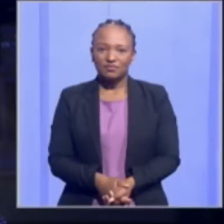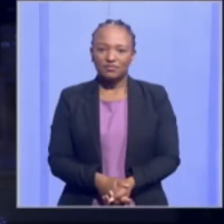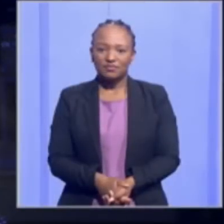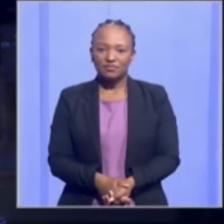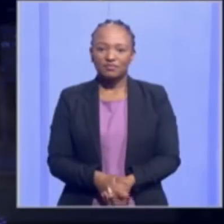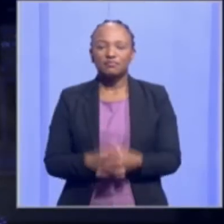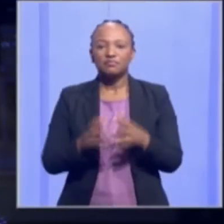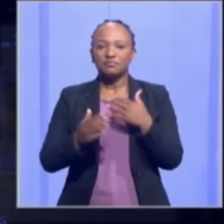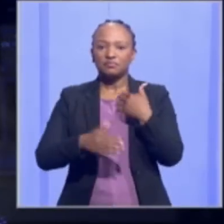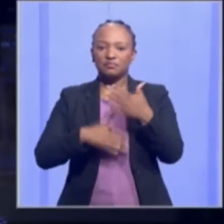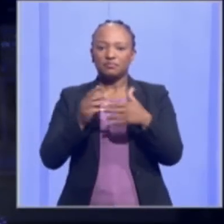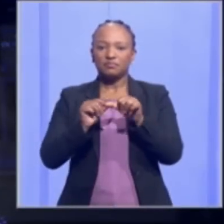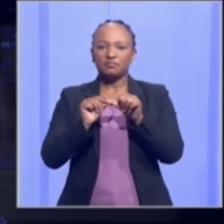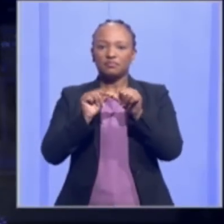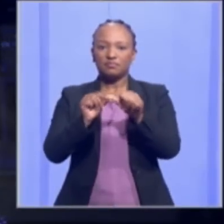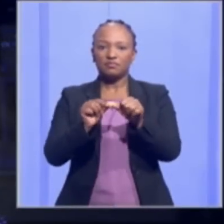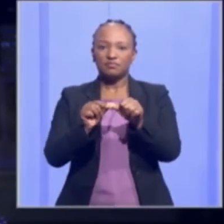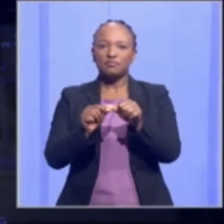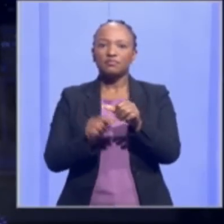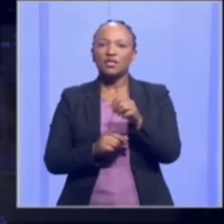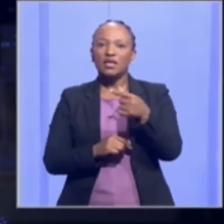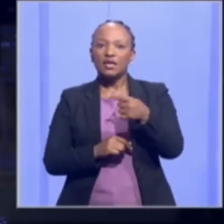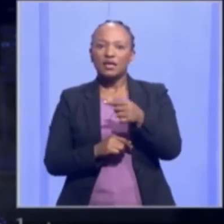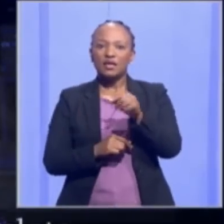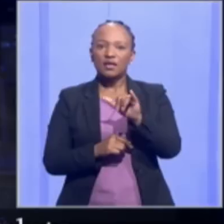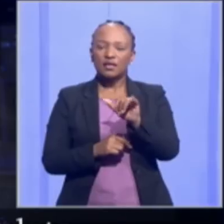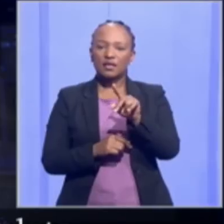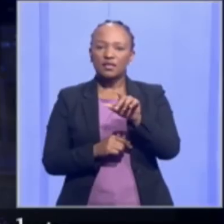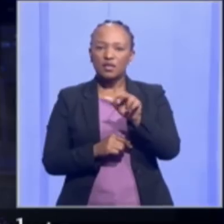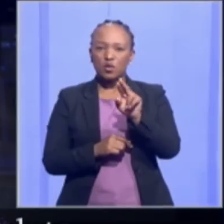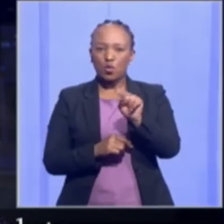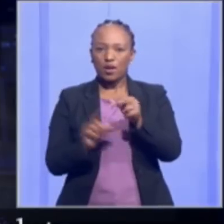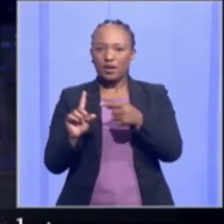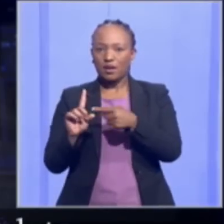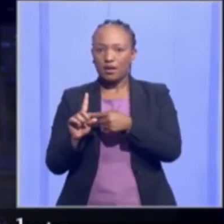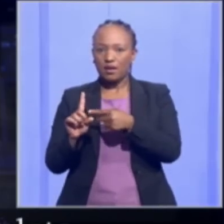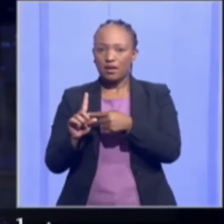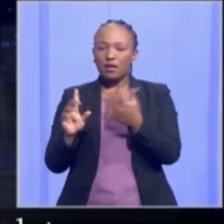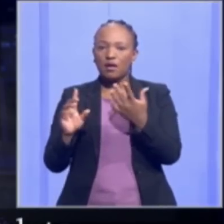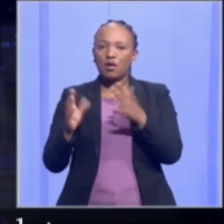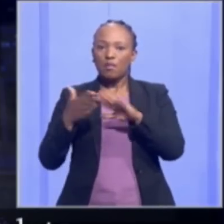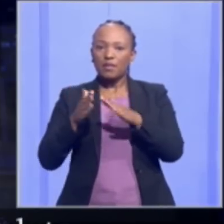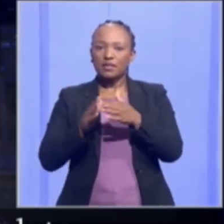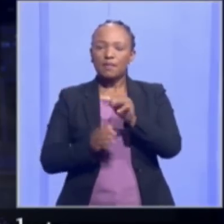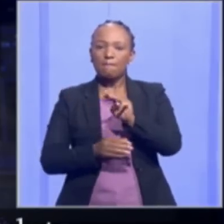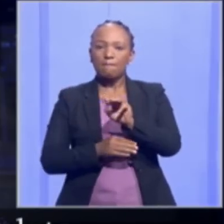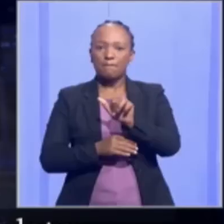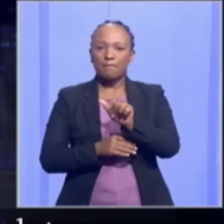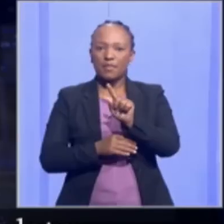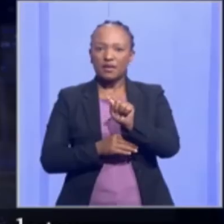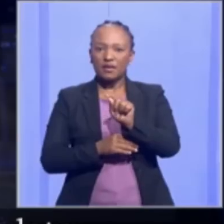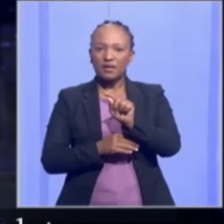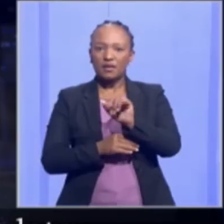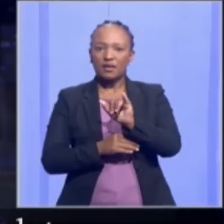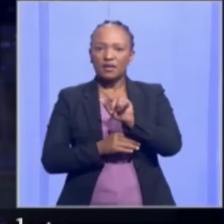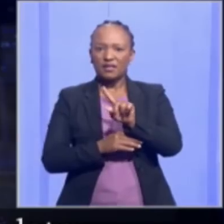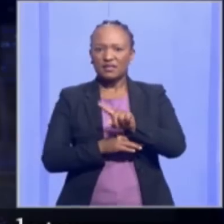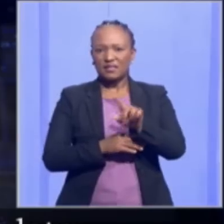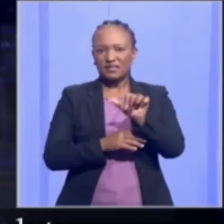Re hatela pele Gideon Chishimba ya hlahang motsaneng wa Matisa haufi le Louis